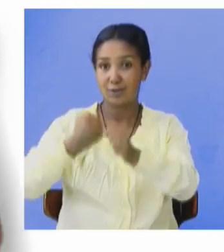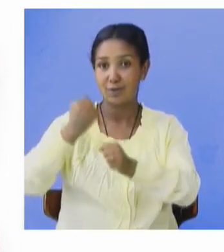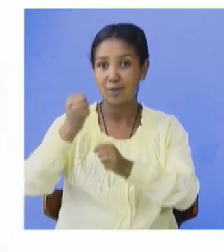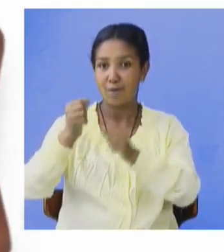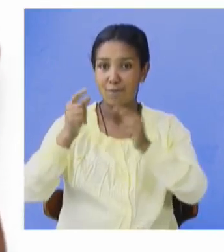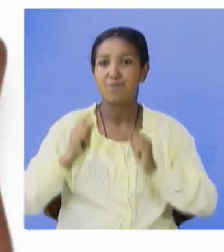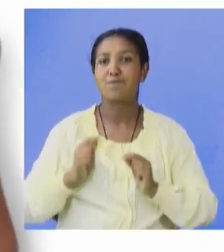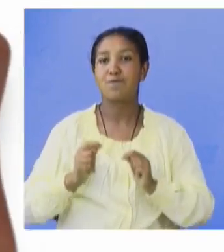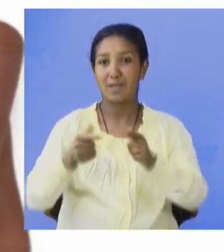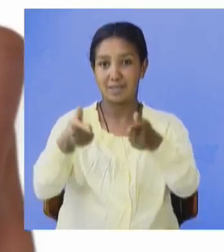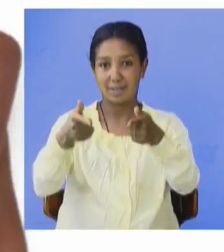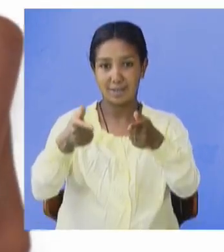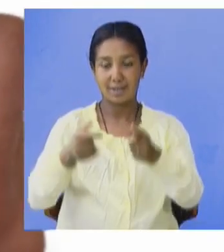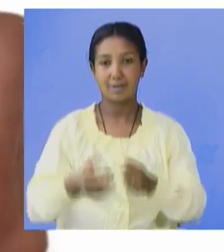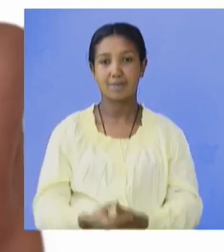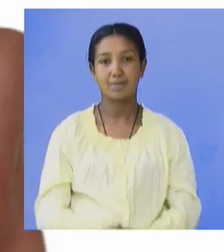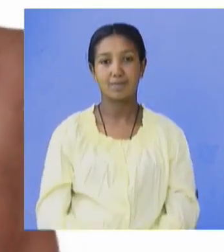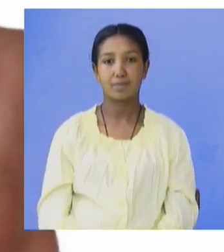fast.